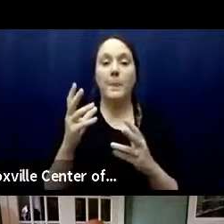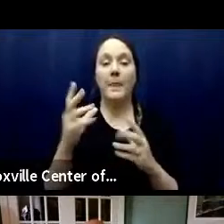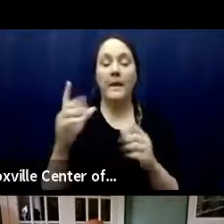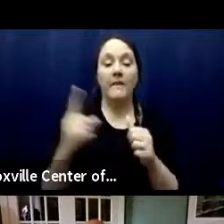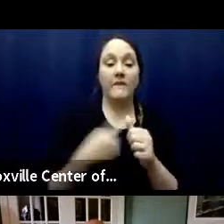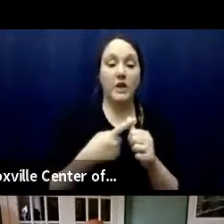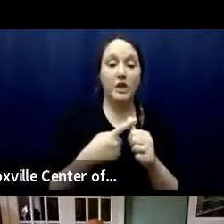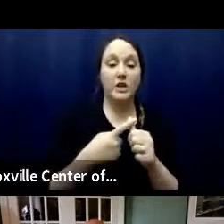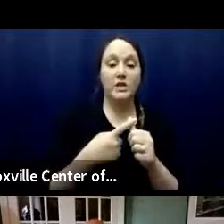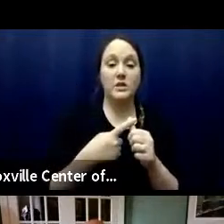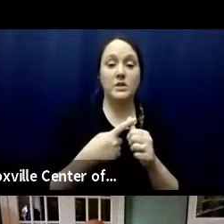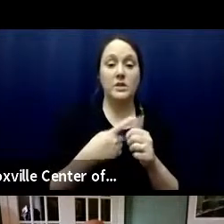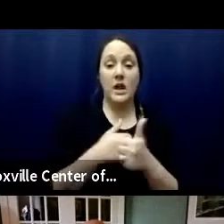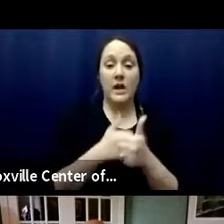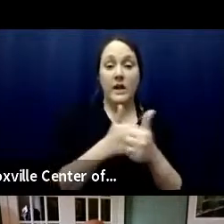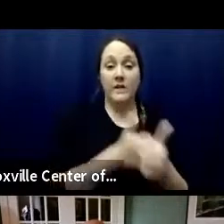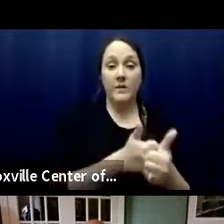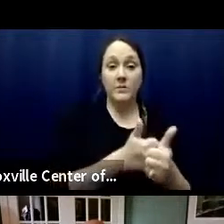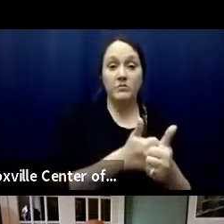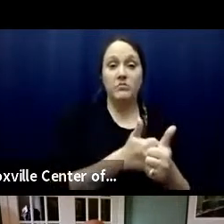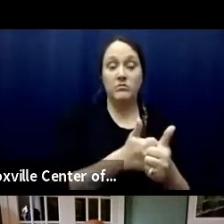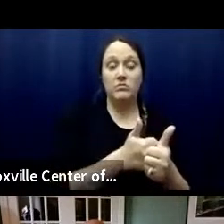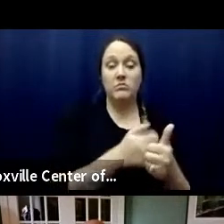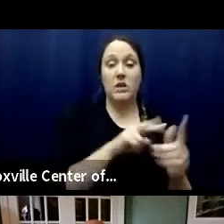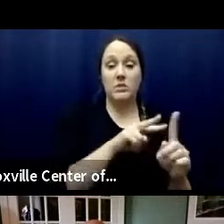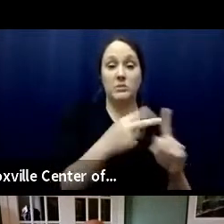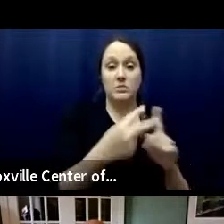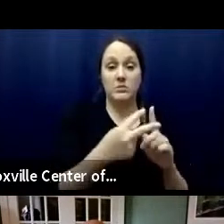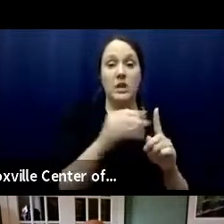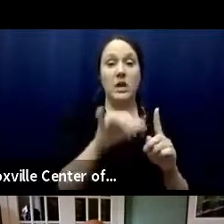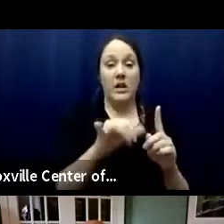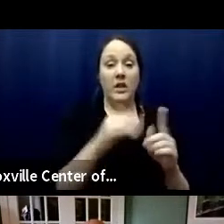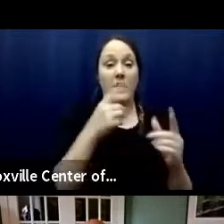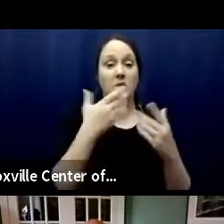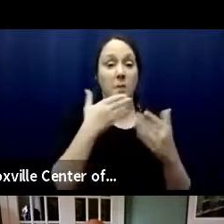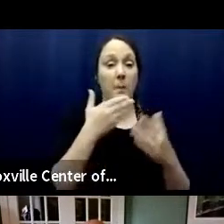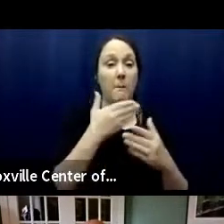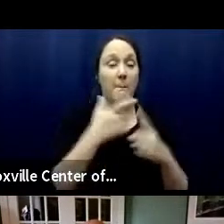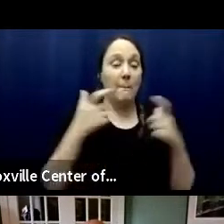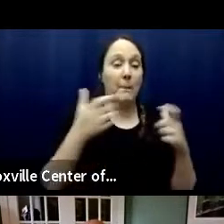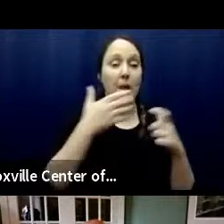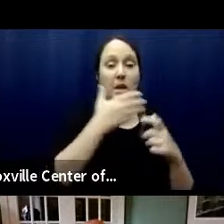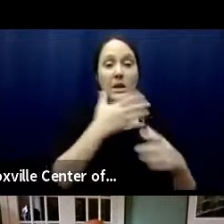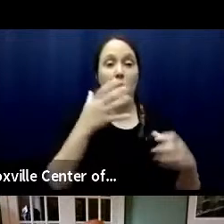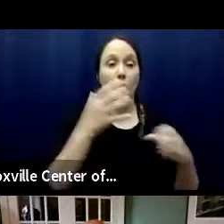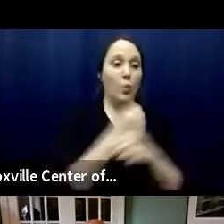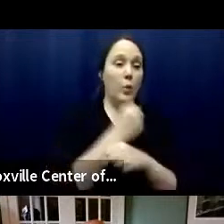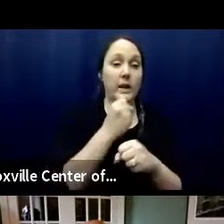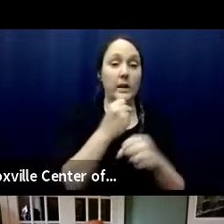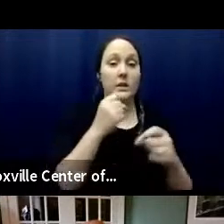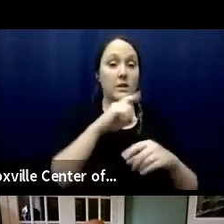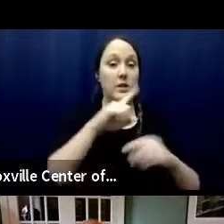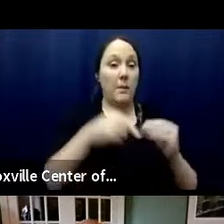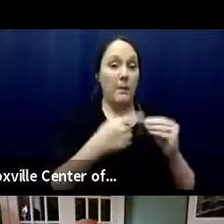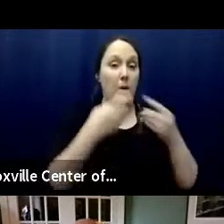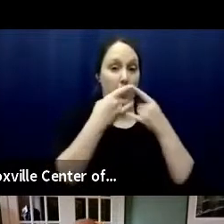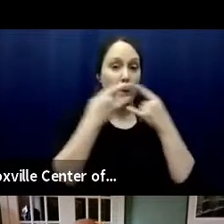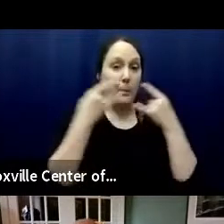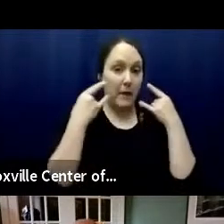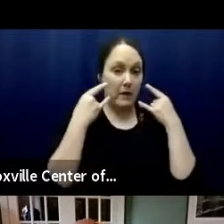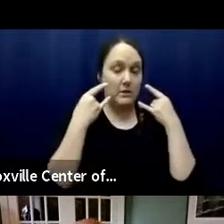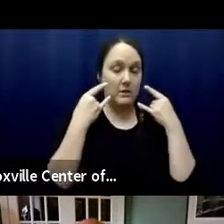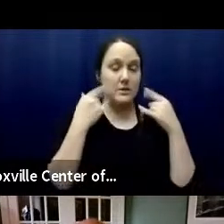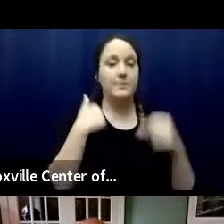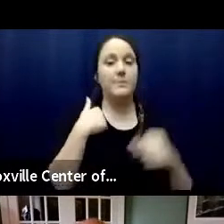compliance standpoint, we've had a big win, and that's been on mask. I think we've said that repeatedly, and I personally, and I know